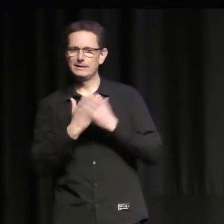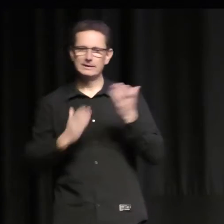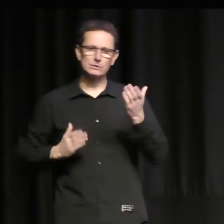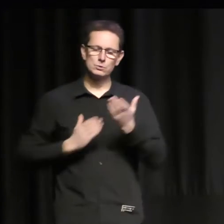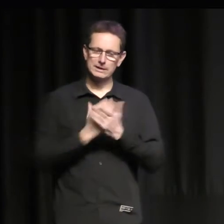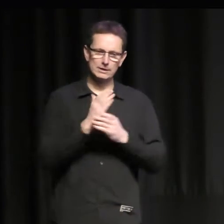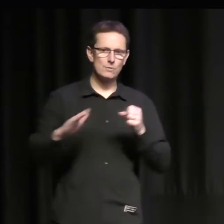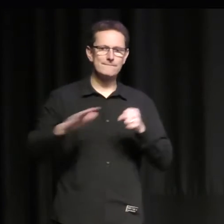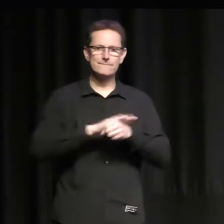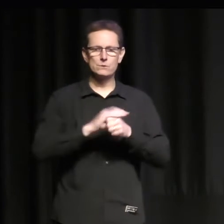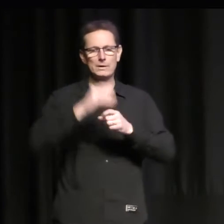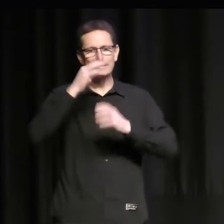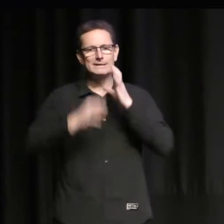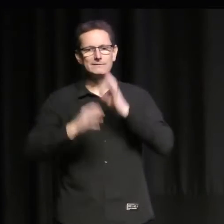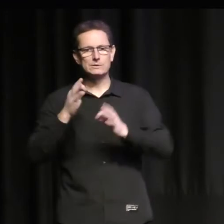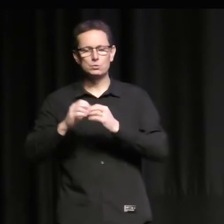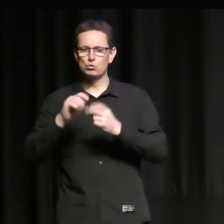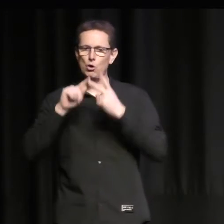full definition again.